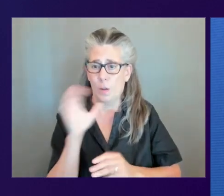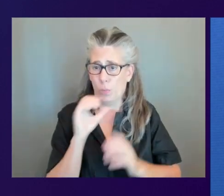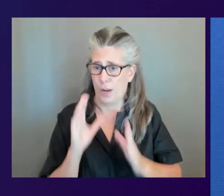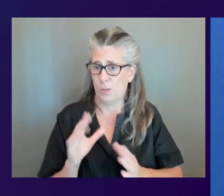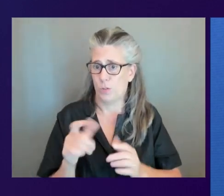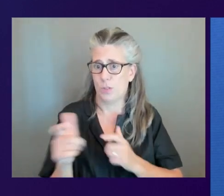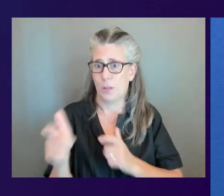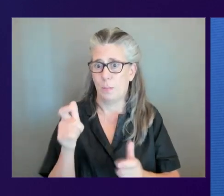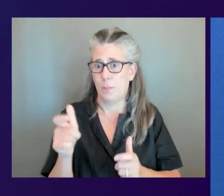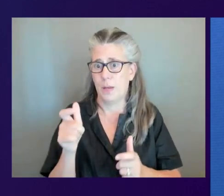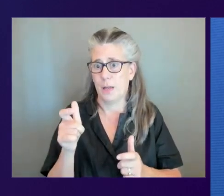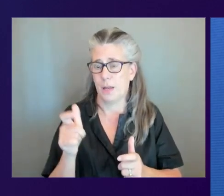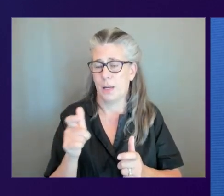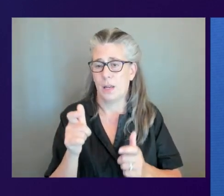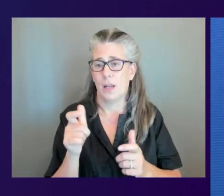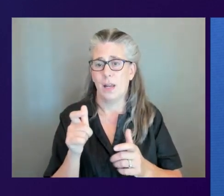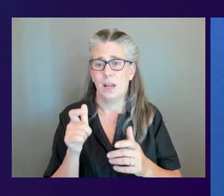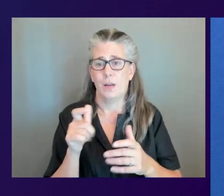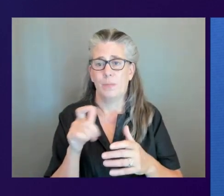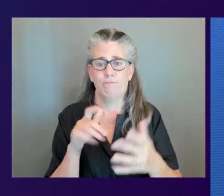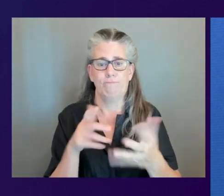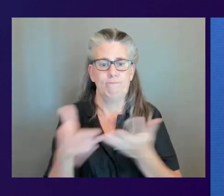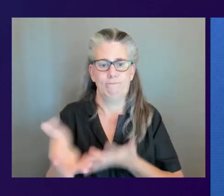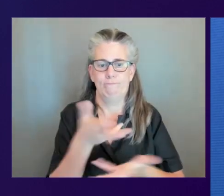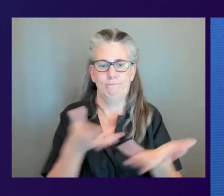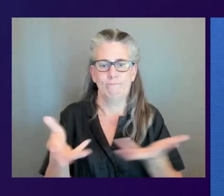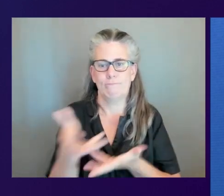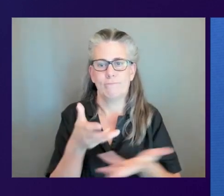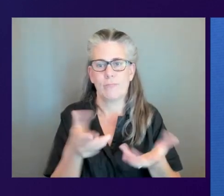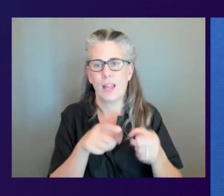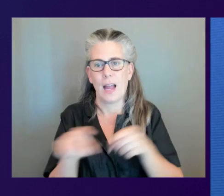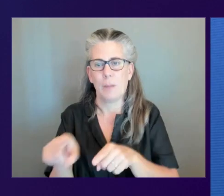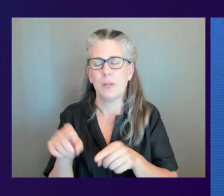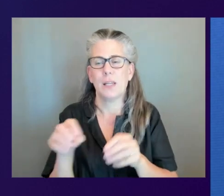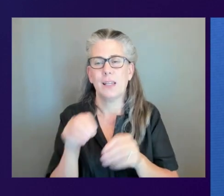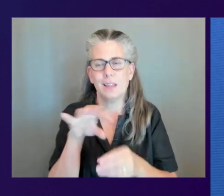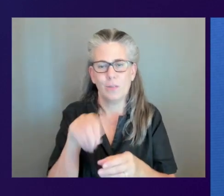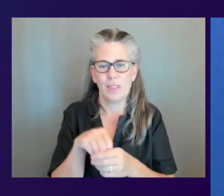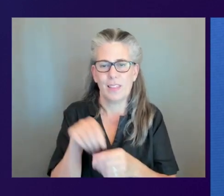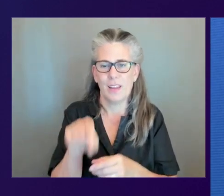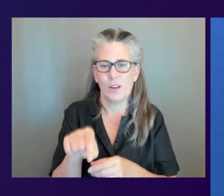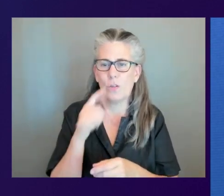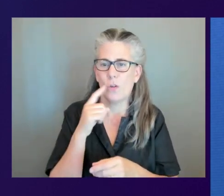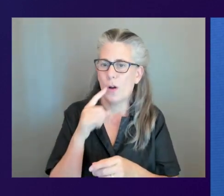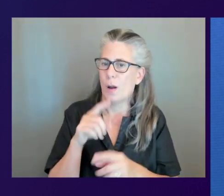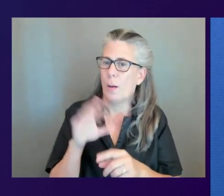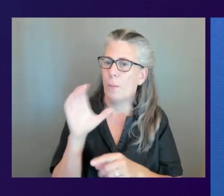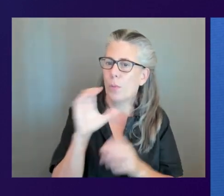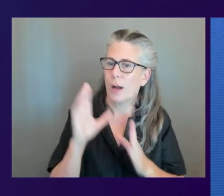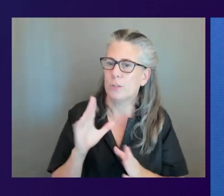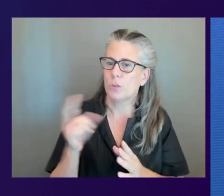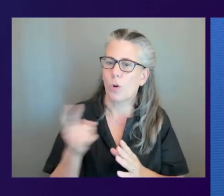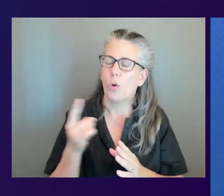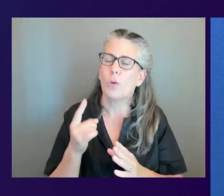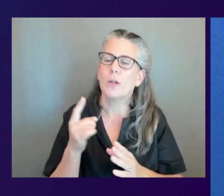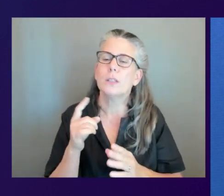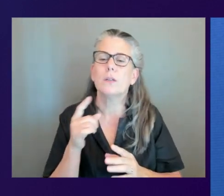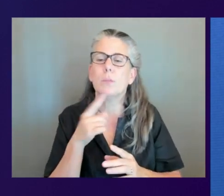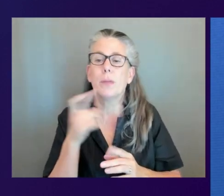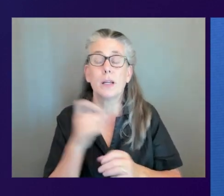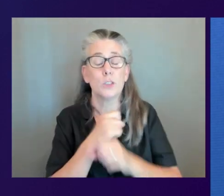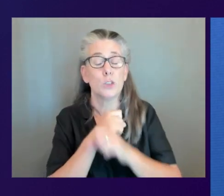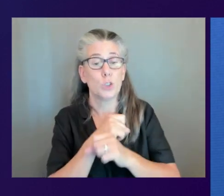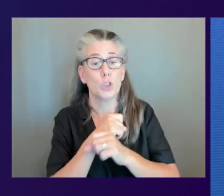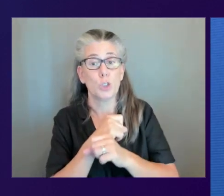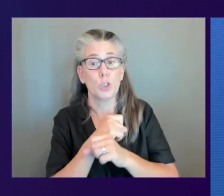bad actors. So you're doing more of your work. Bit of a dangerous place, doing more of your work in the browser, and the browser is always everybody's favorite target to go after. So what do we do? Like, how do we